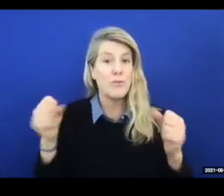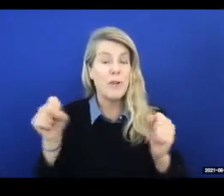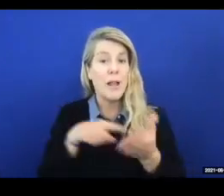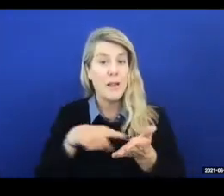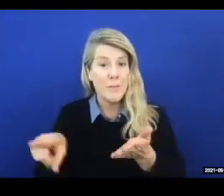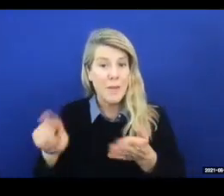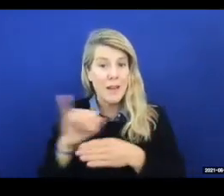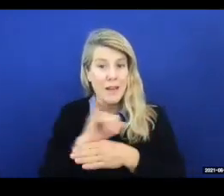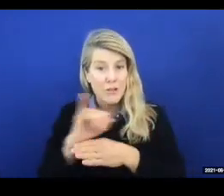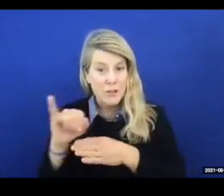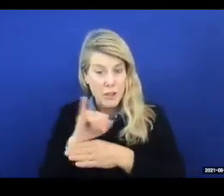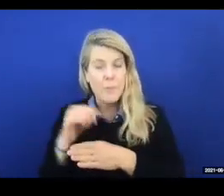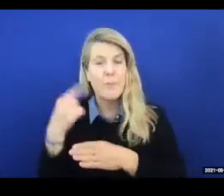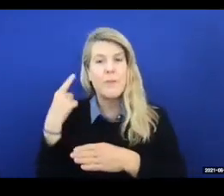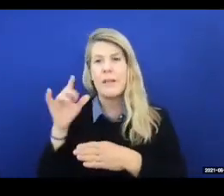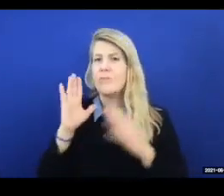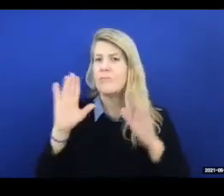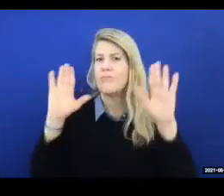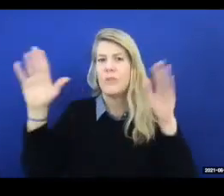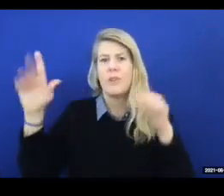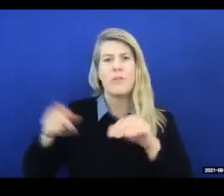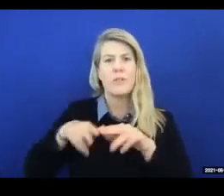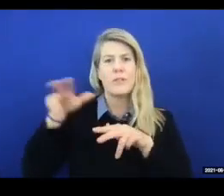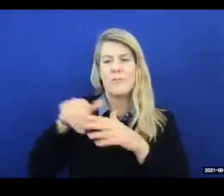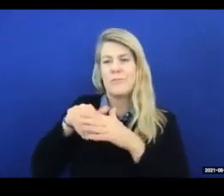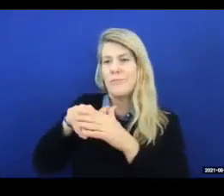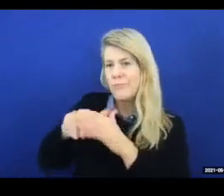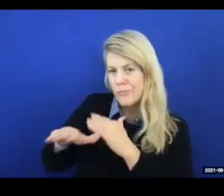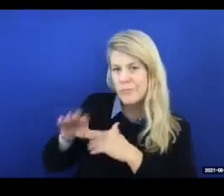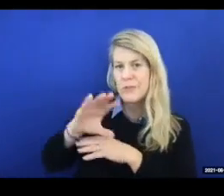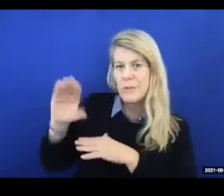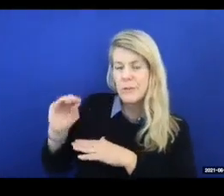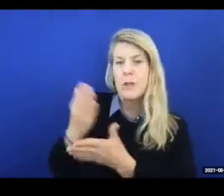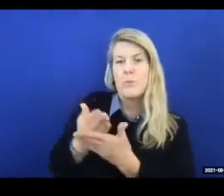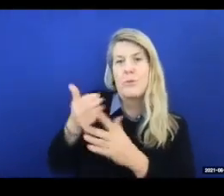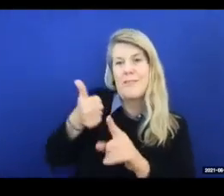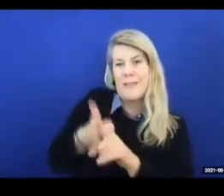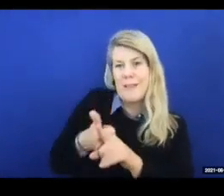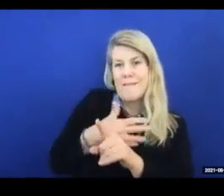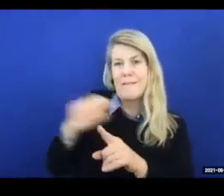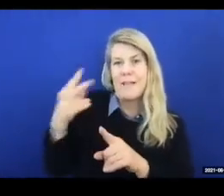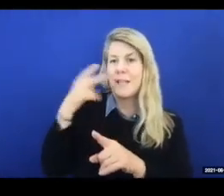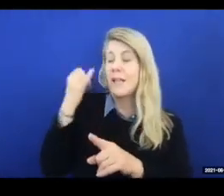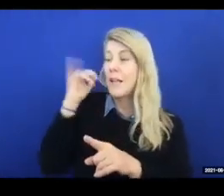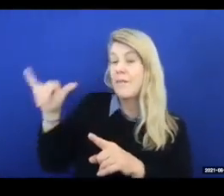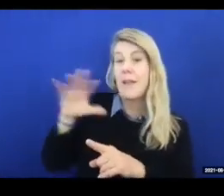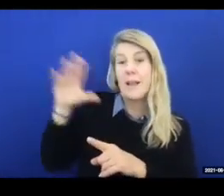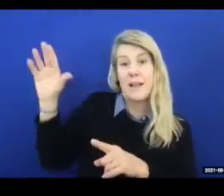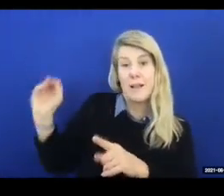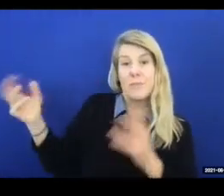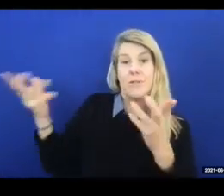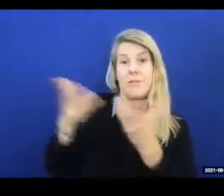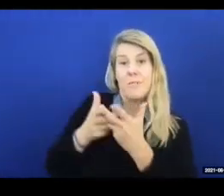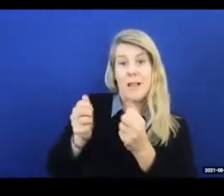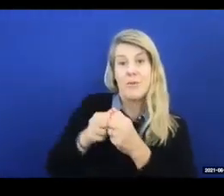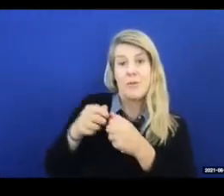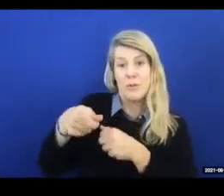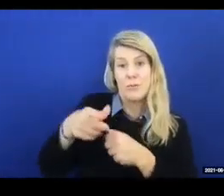is a great first step into a company to be able to prove yourself and see whether that company is the right fit for